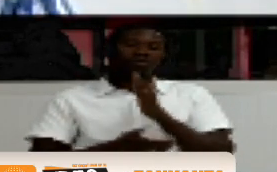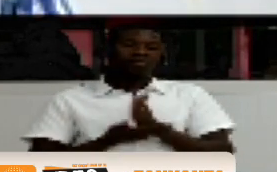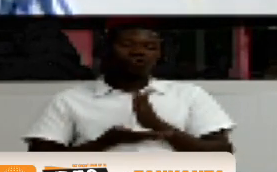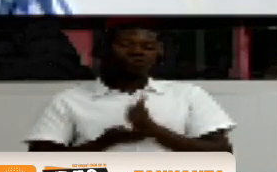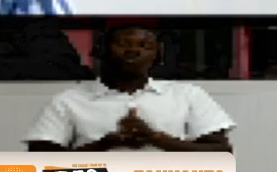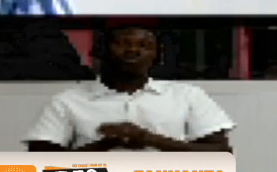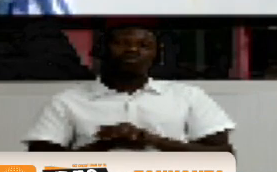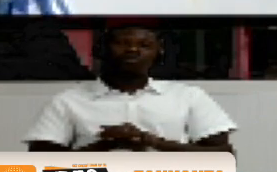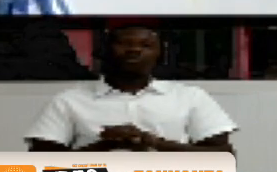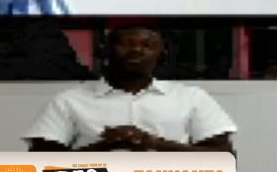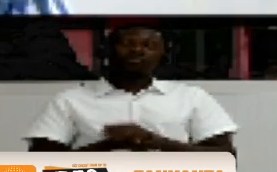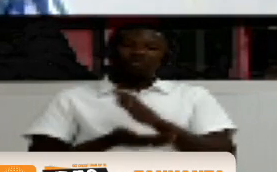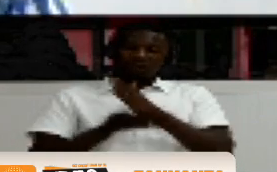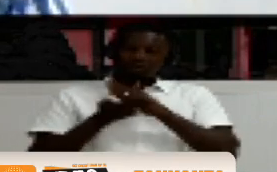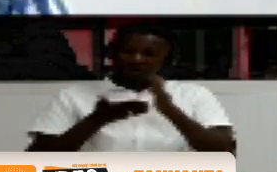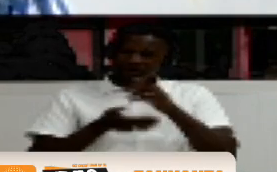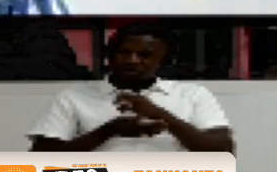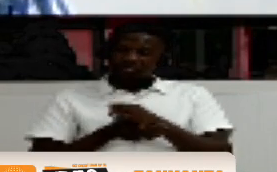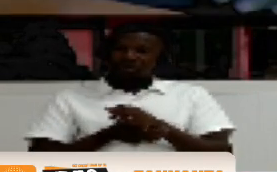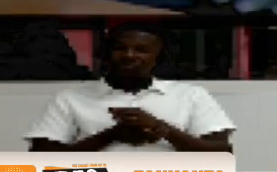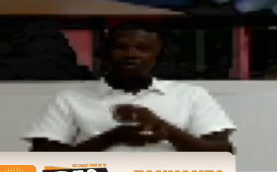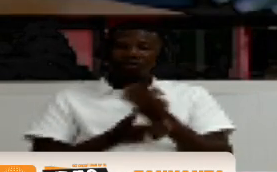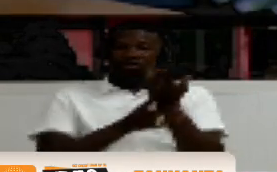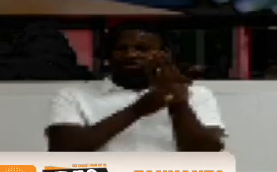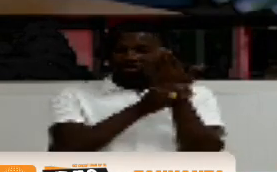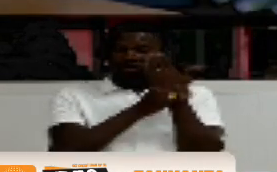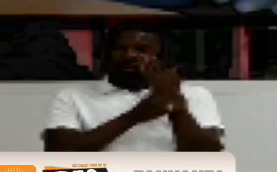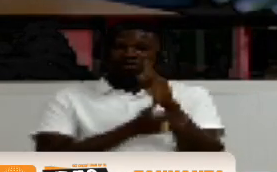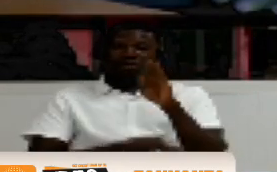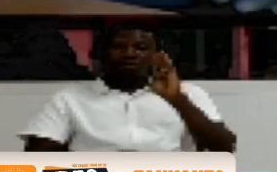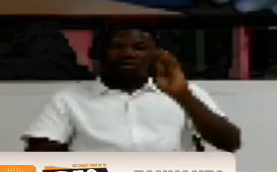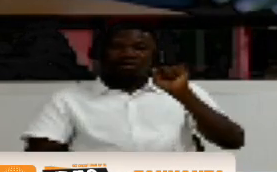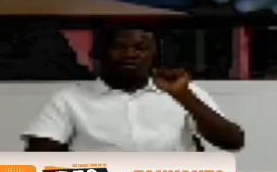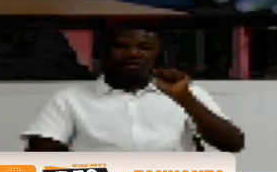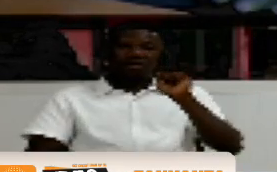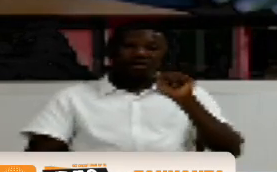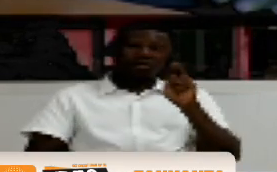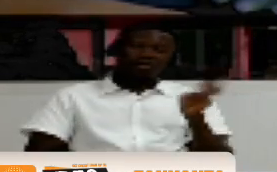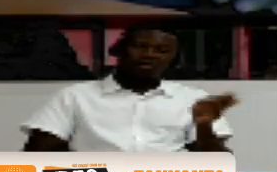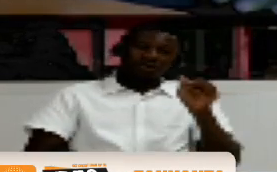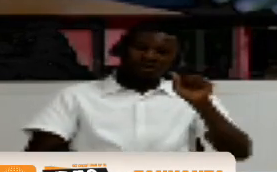from Dr. Badha, did any other person